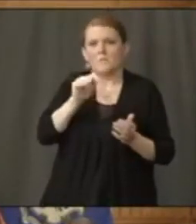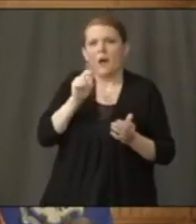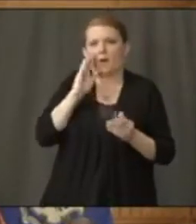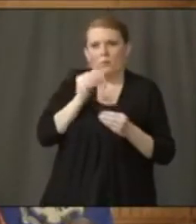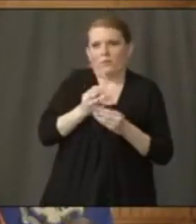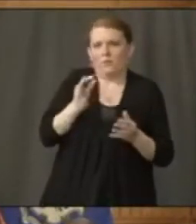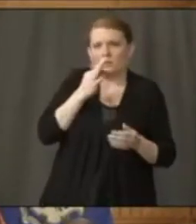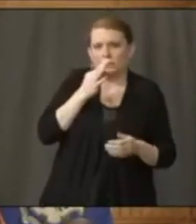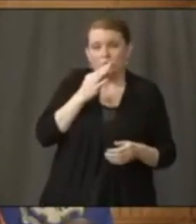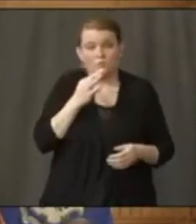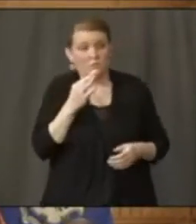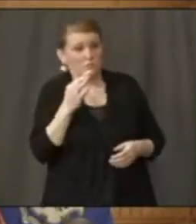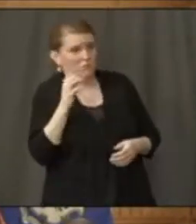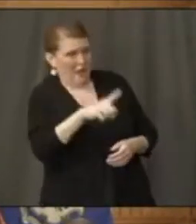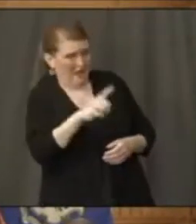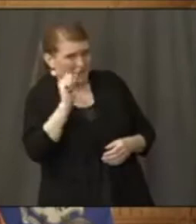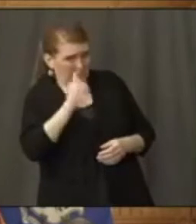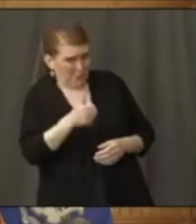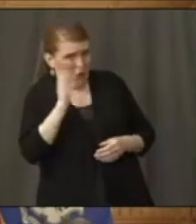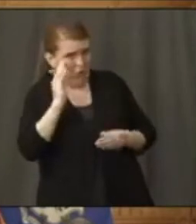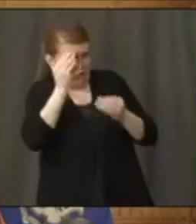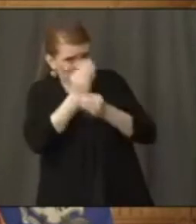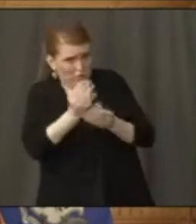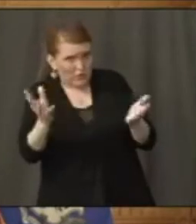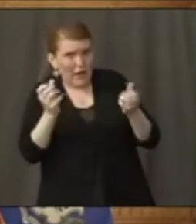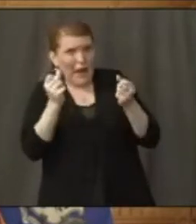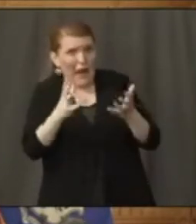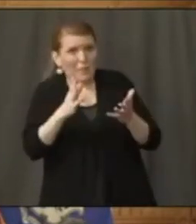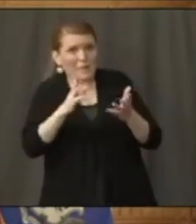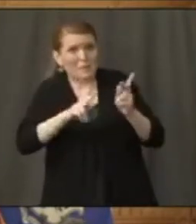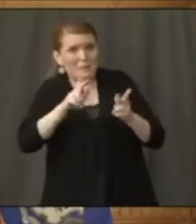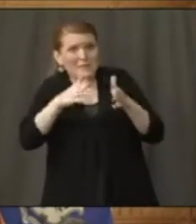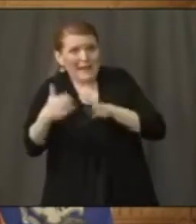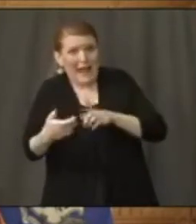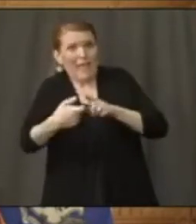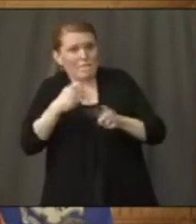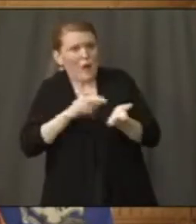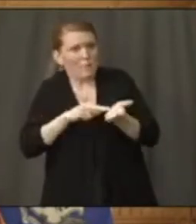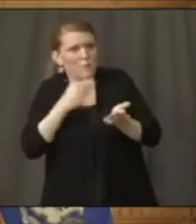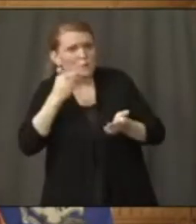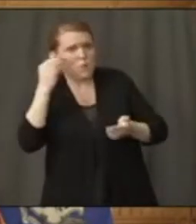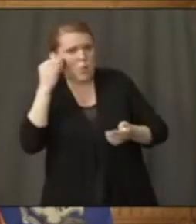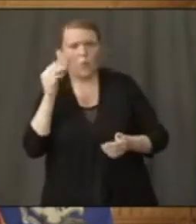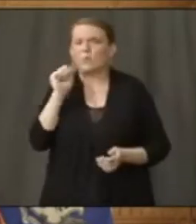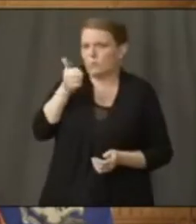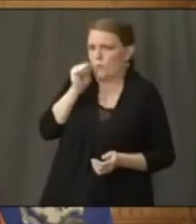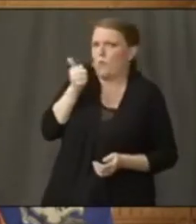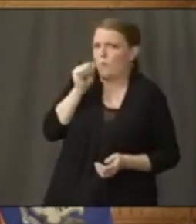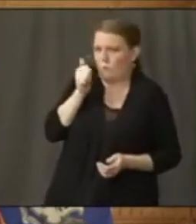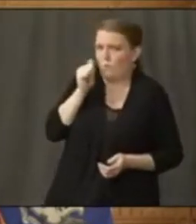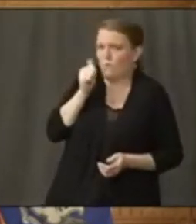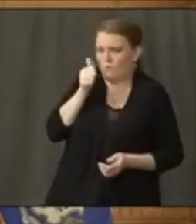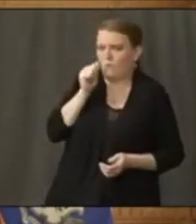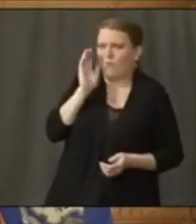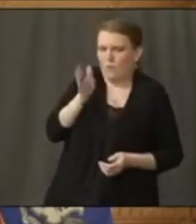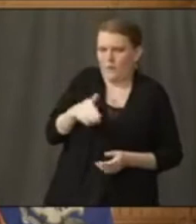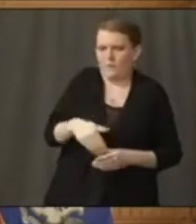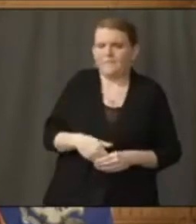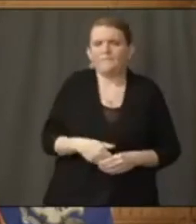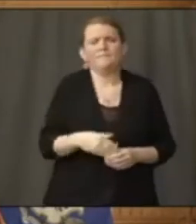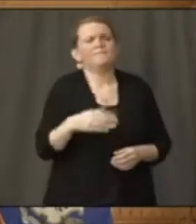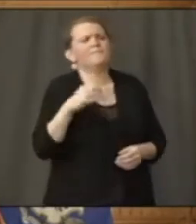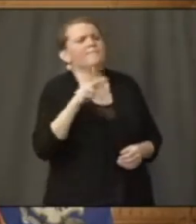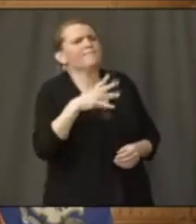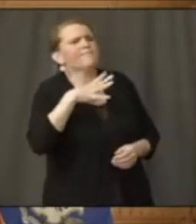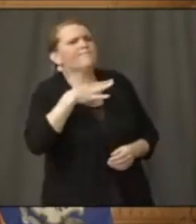Thanks. Hey, Governor, so we've got the restaurants opening up soon, and are you expecting that